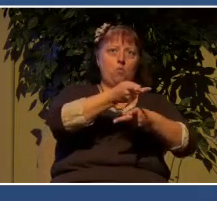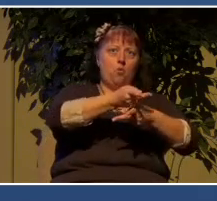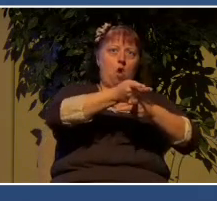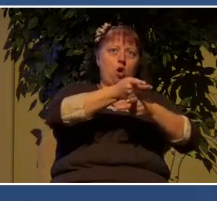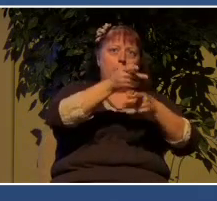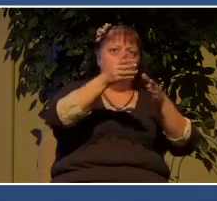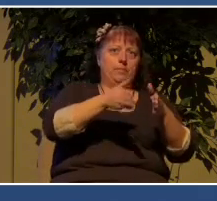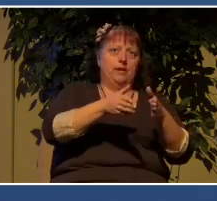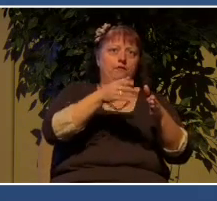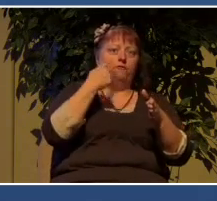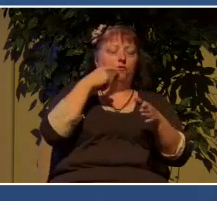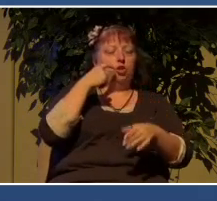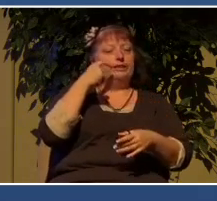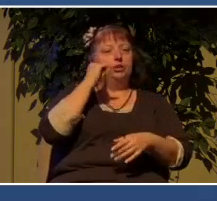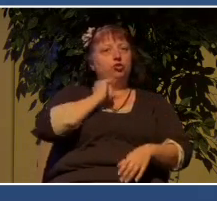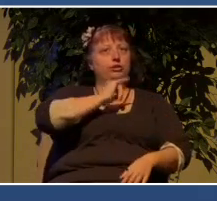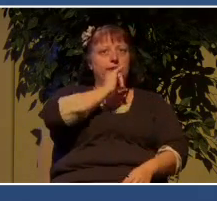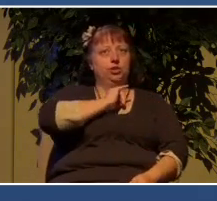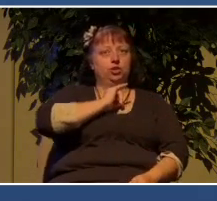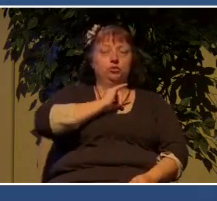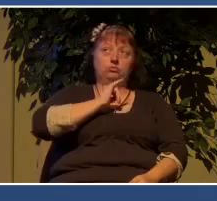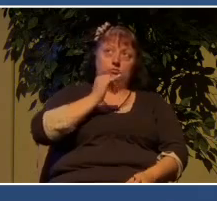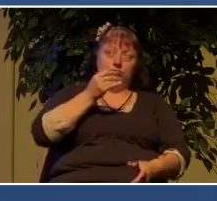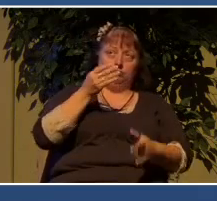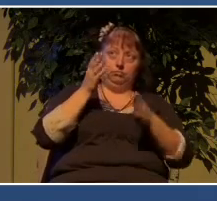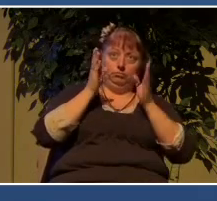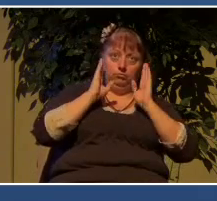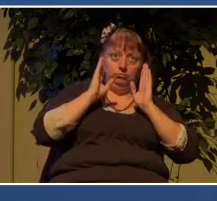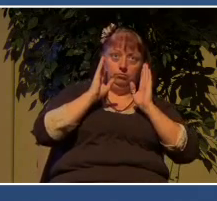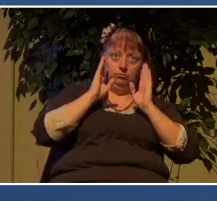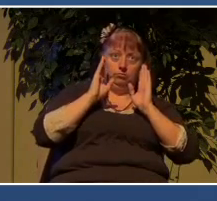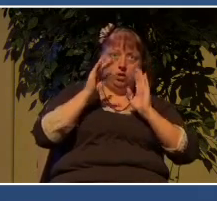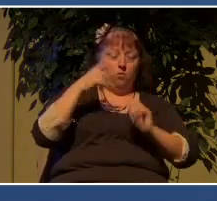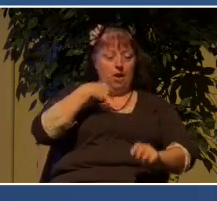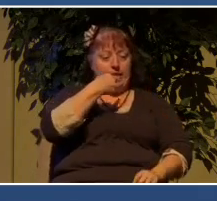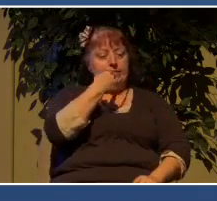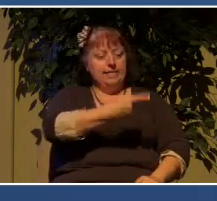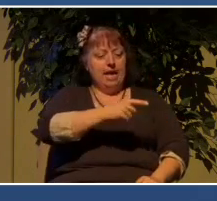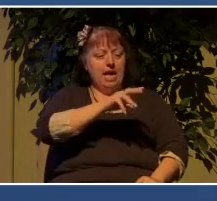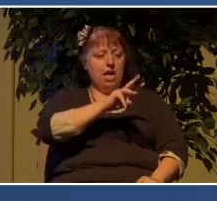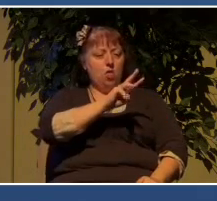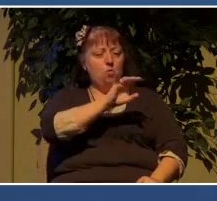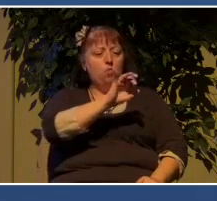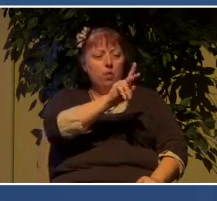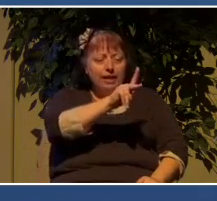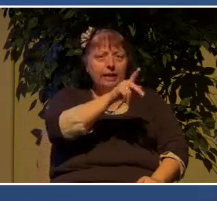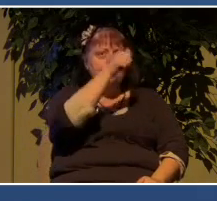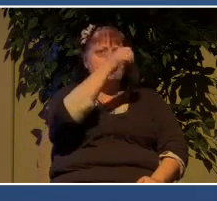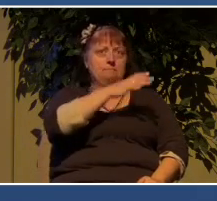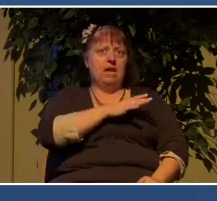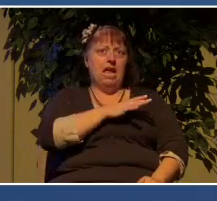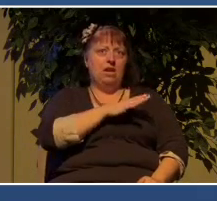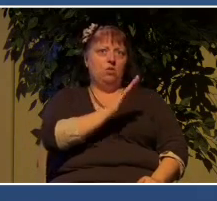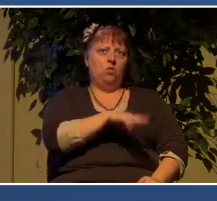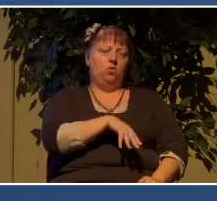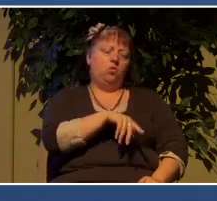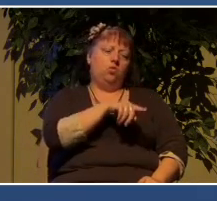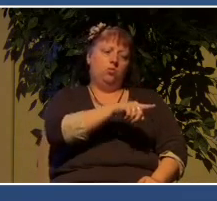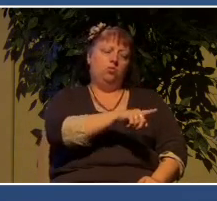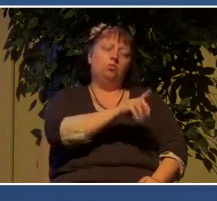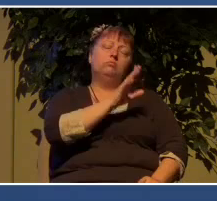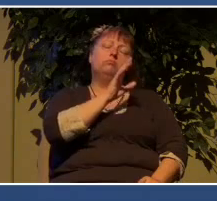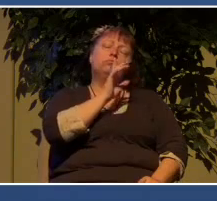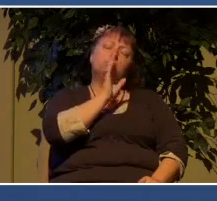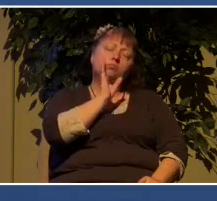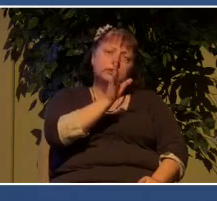them warning from me. When I say to the wicked, O wicked man, you will surely die, and you do not speak out